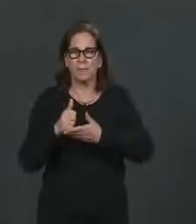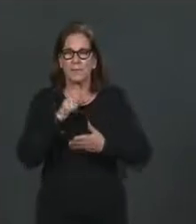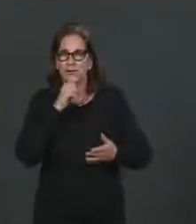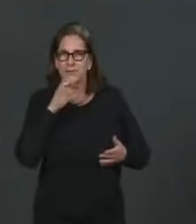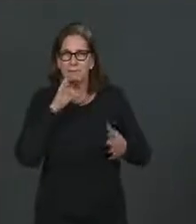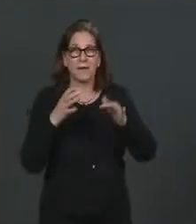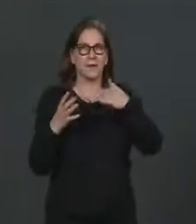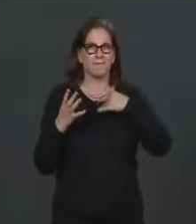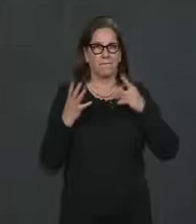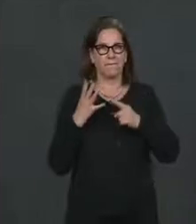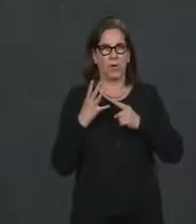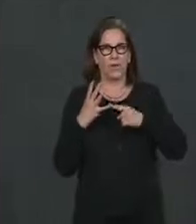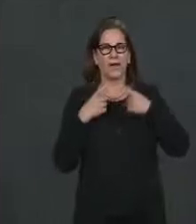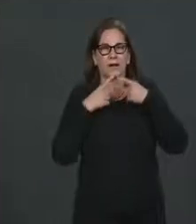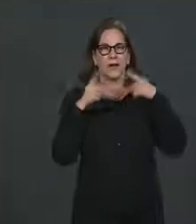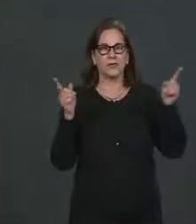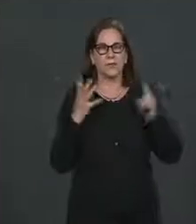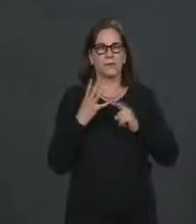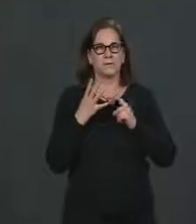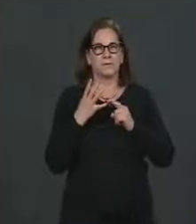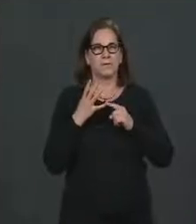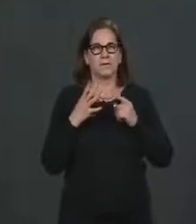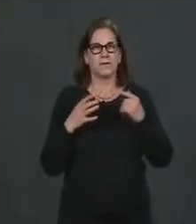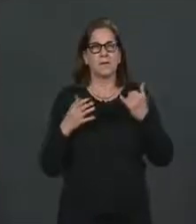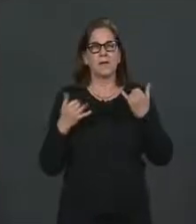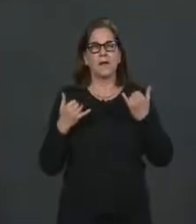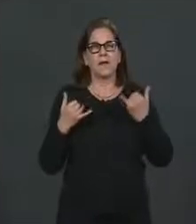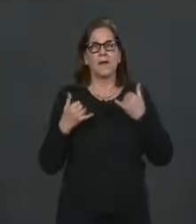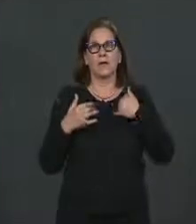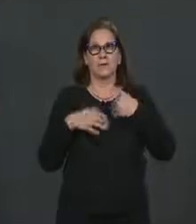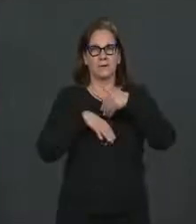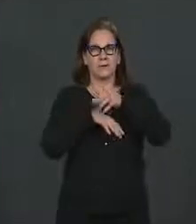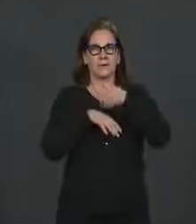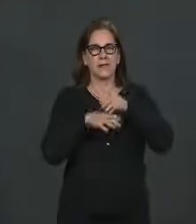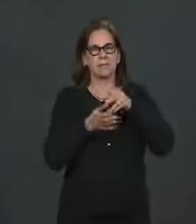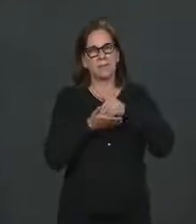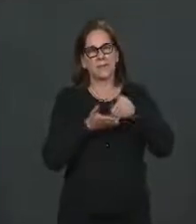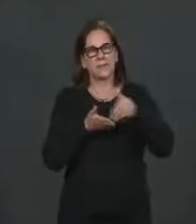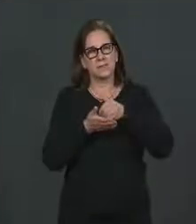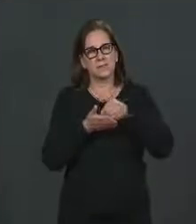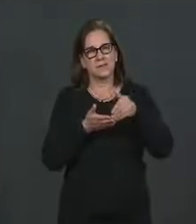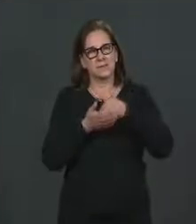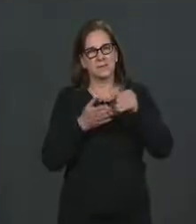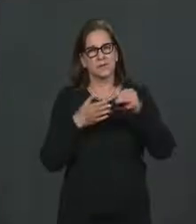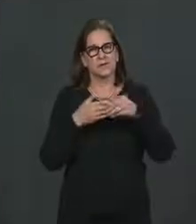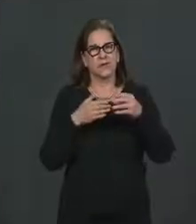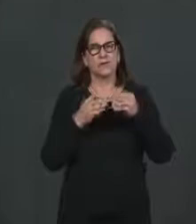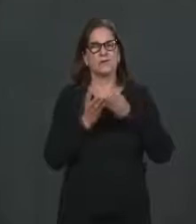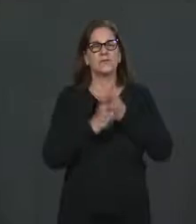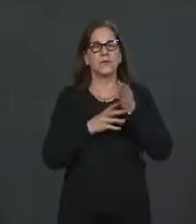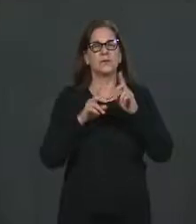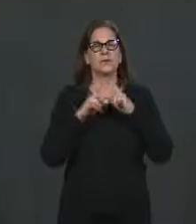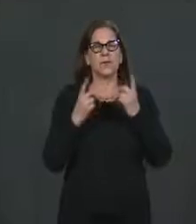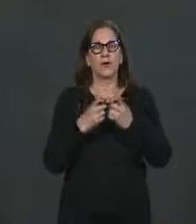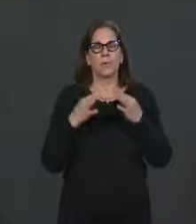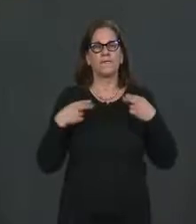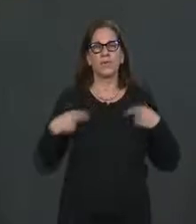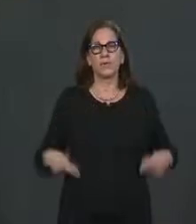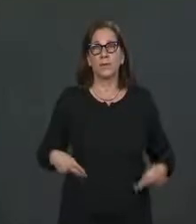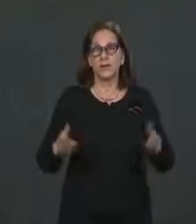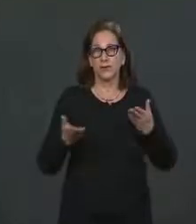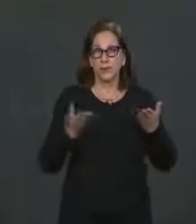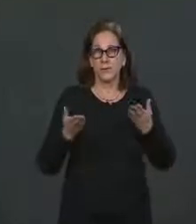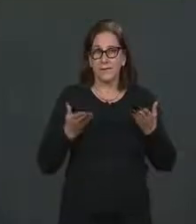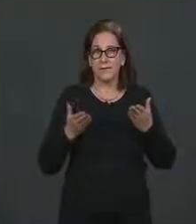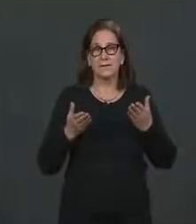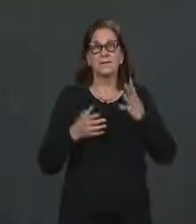dollars through the Department of Health and Human Services to provide assistance, including transportation, so more